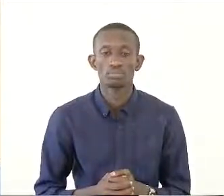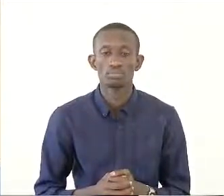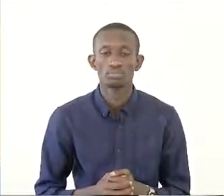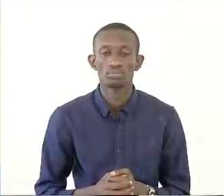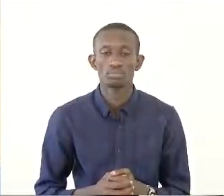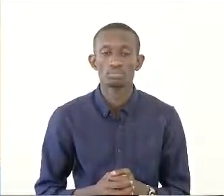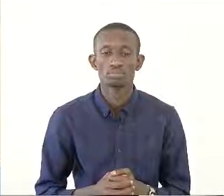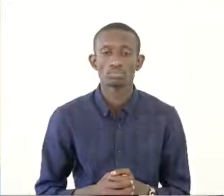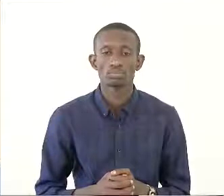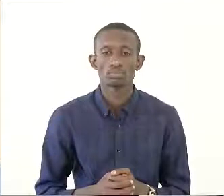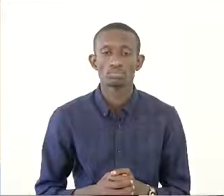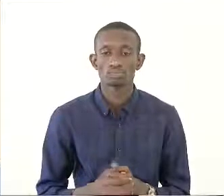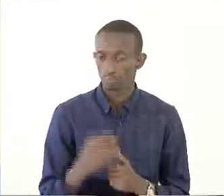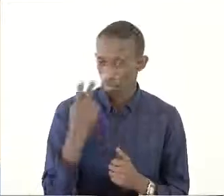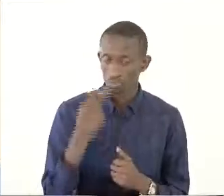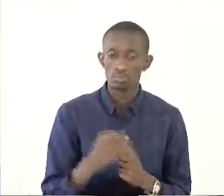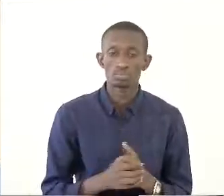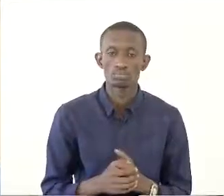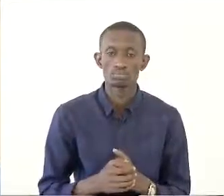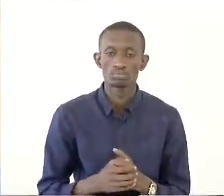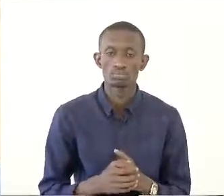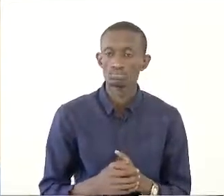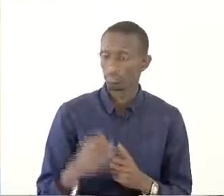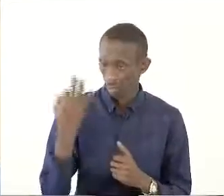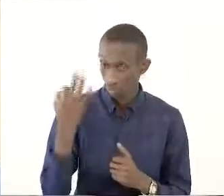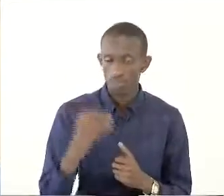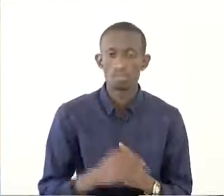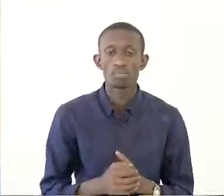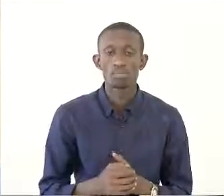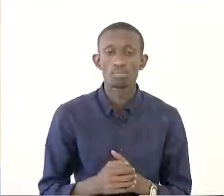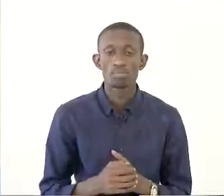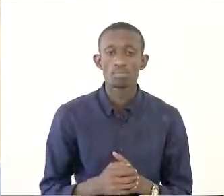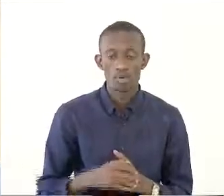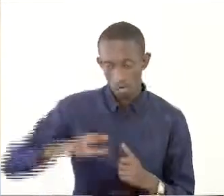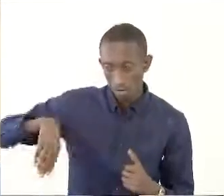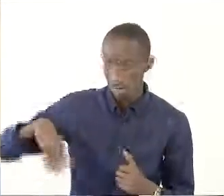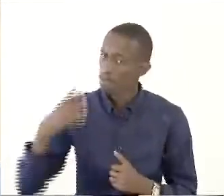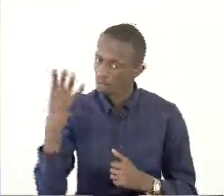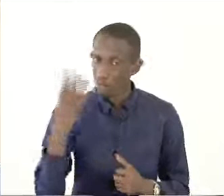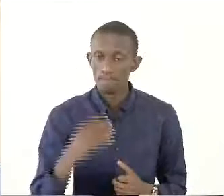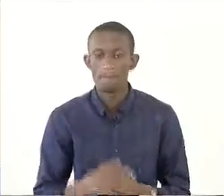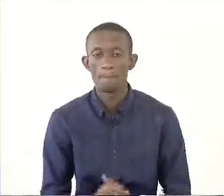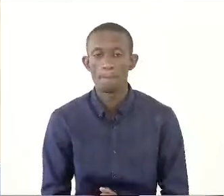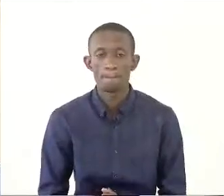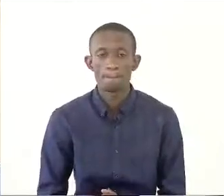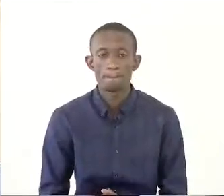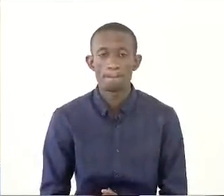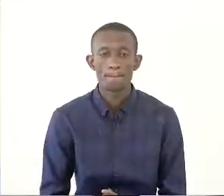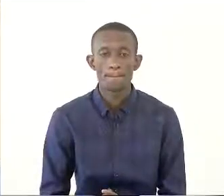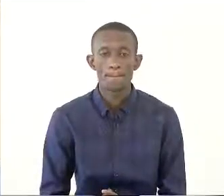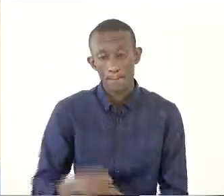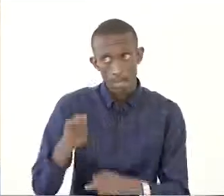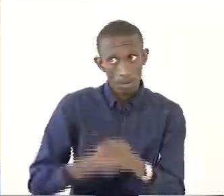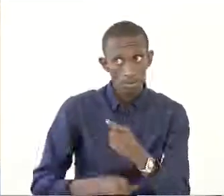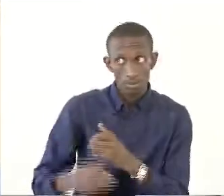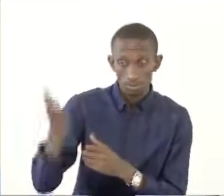and also 2, 3, and lastly 4. From here, I told